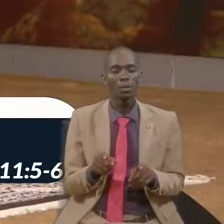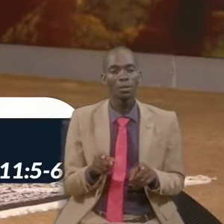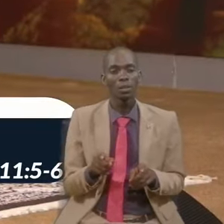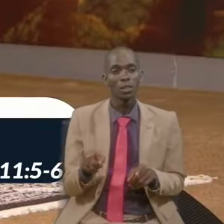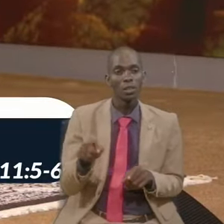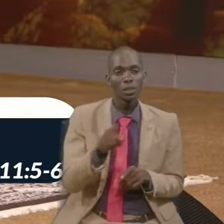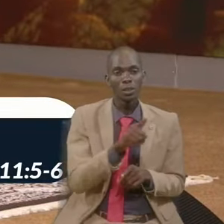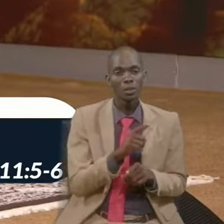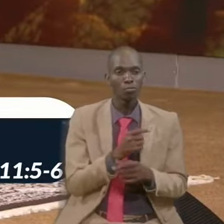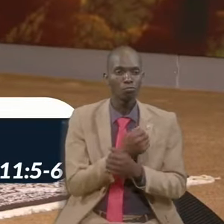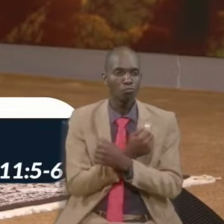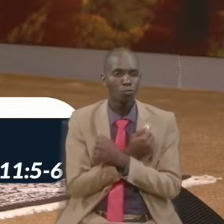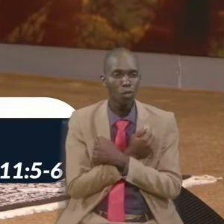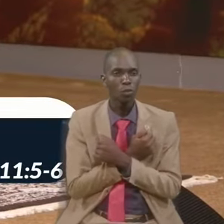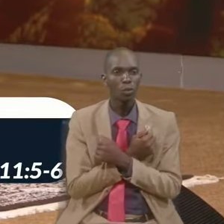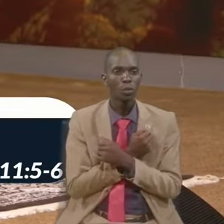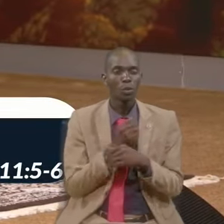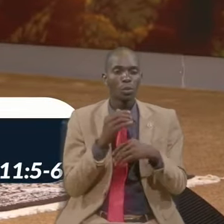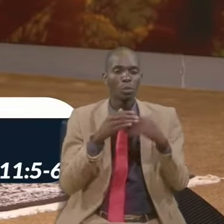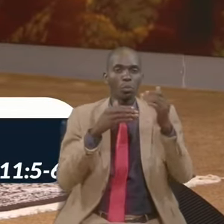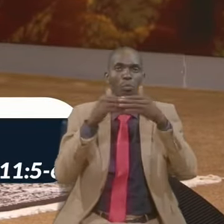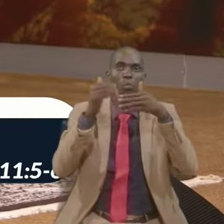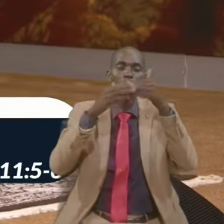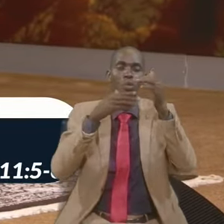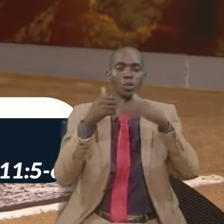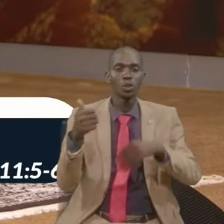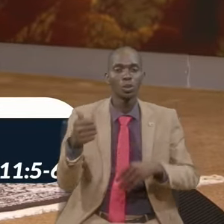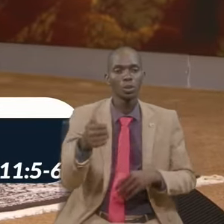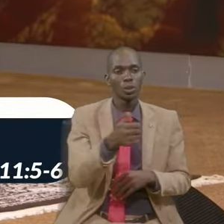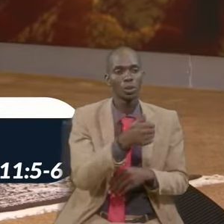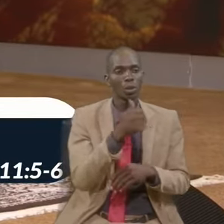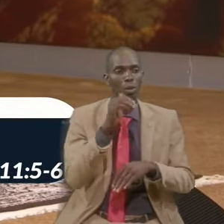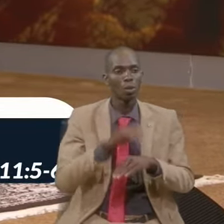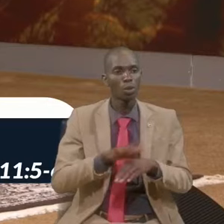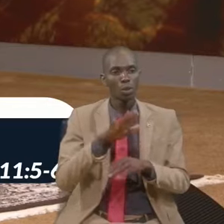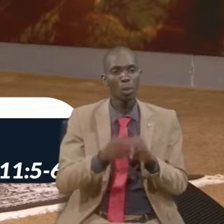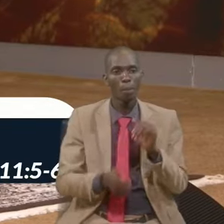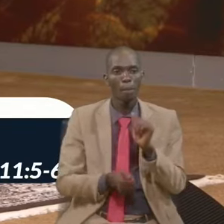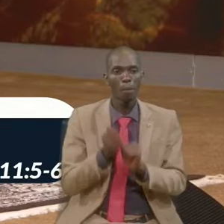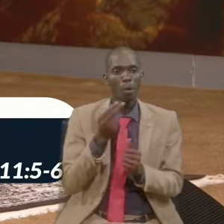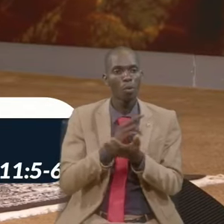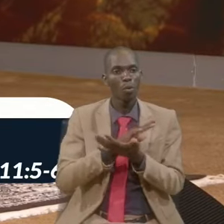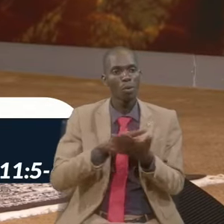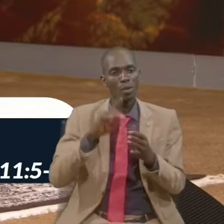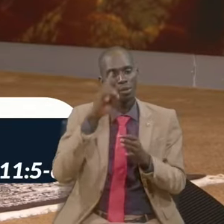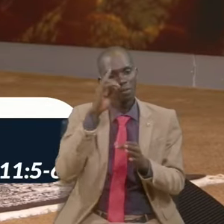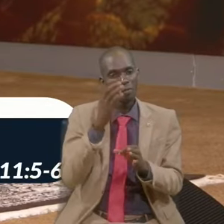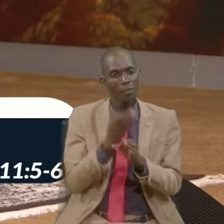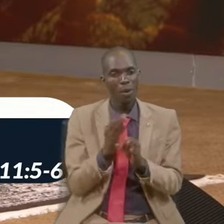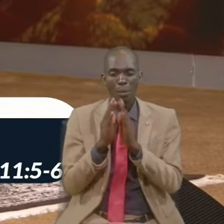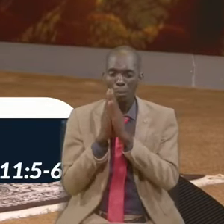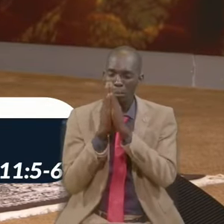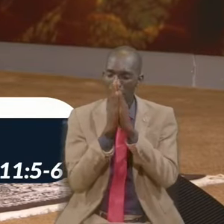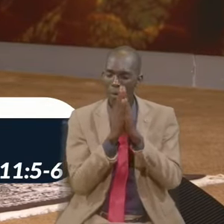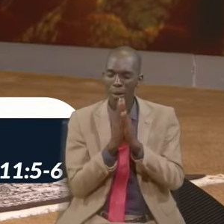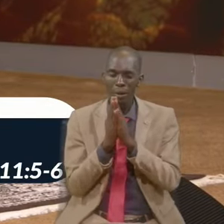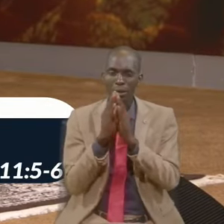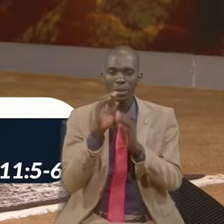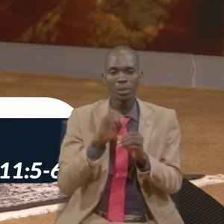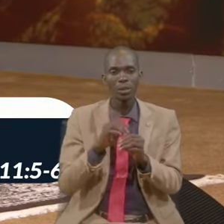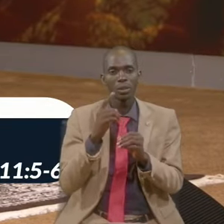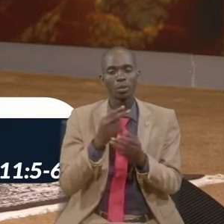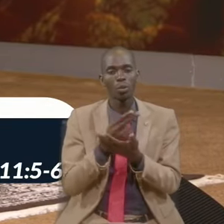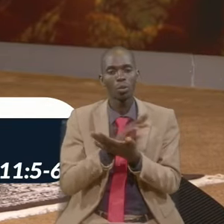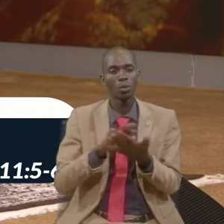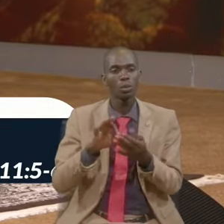beloved, building up yourselves on your most holy faith, praying in the Holy